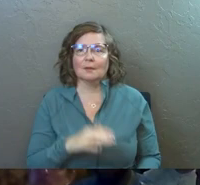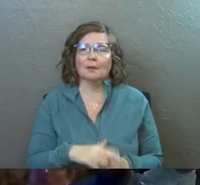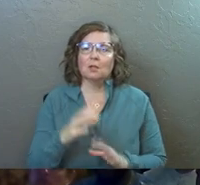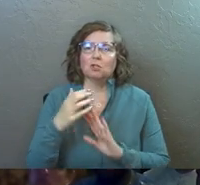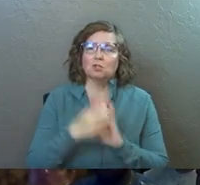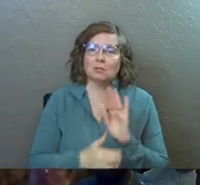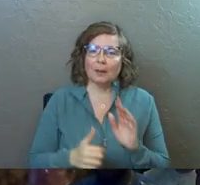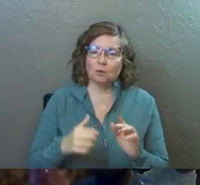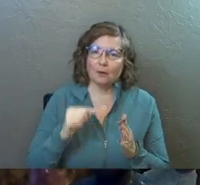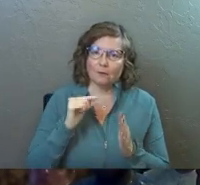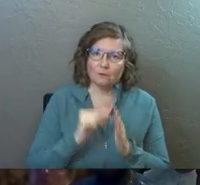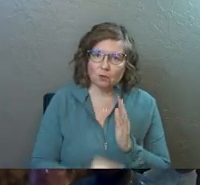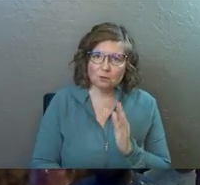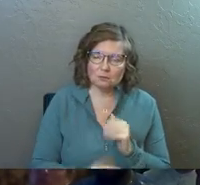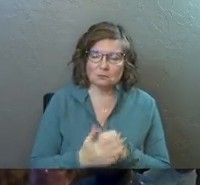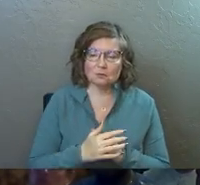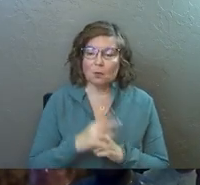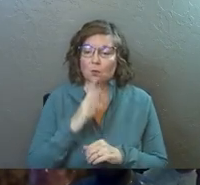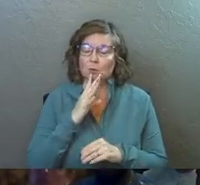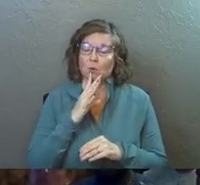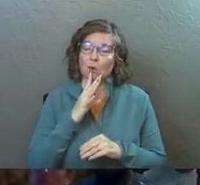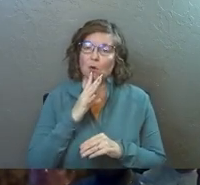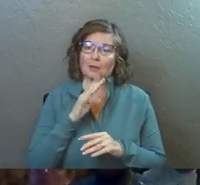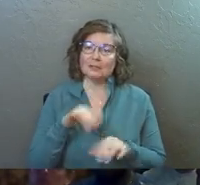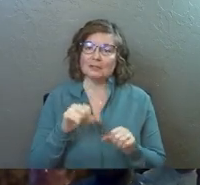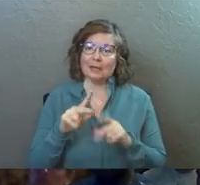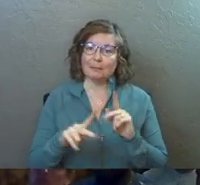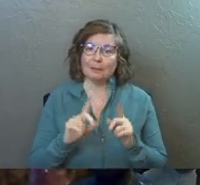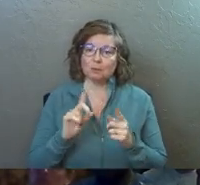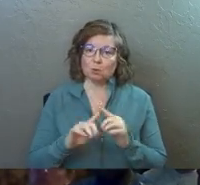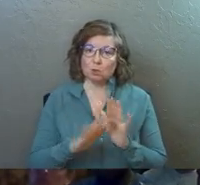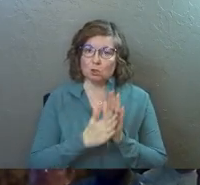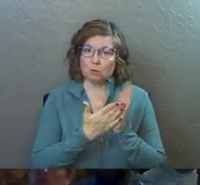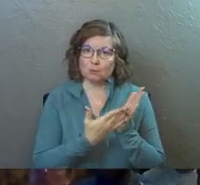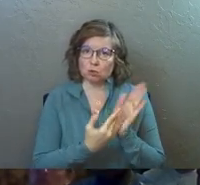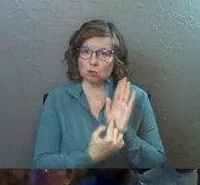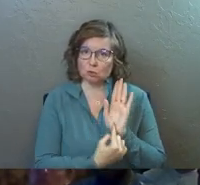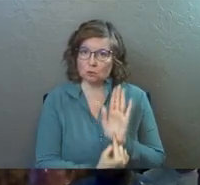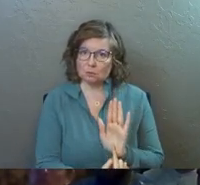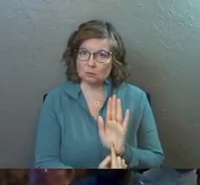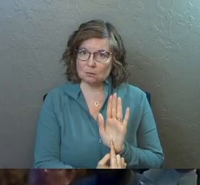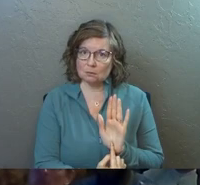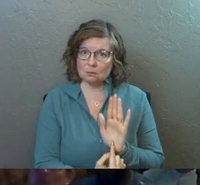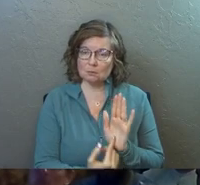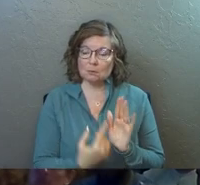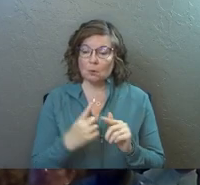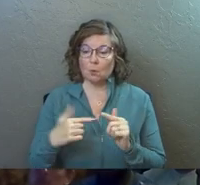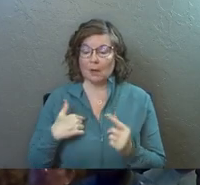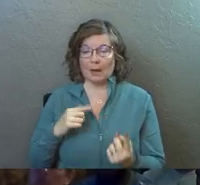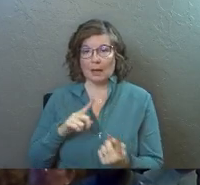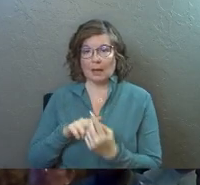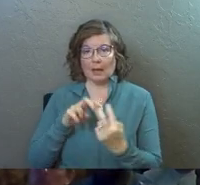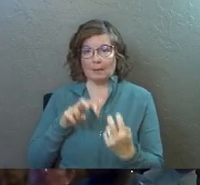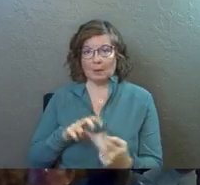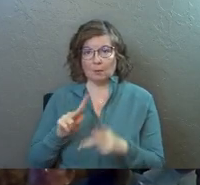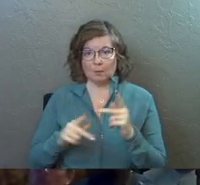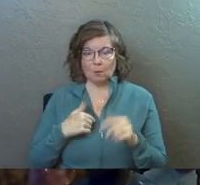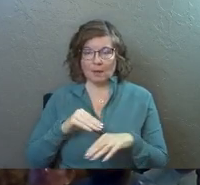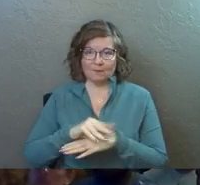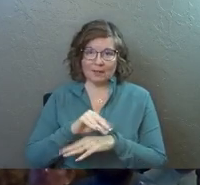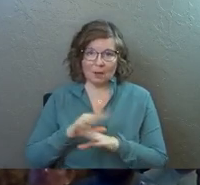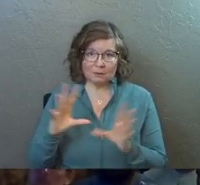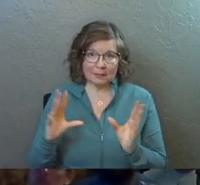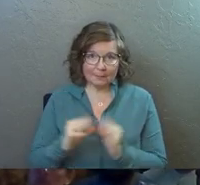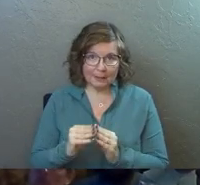Chapter and verse, and when you're talking, take people to the scripture. When I meet with people, we have a